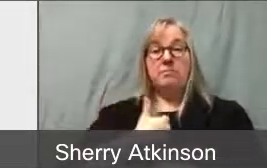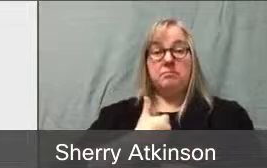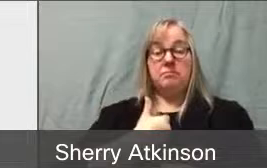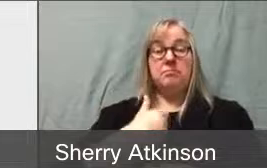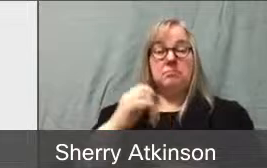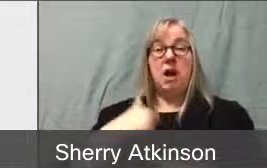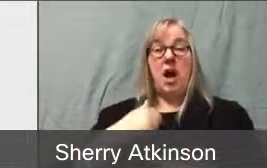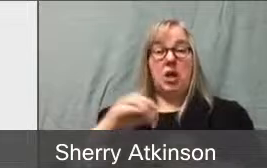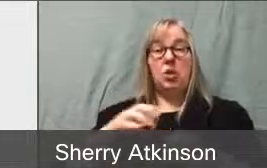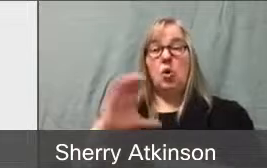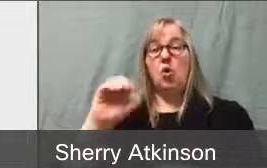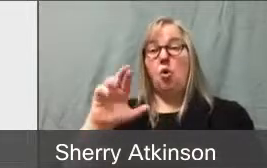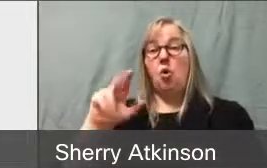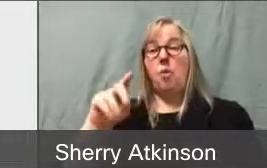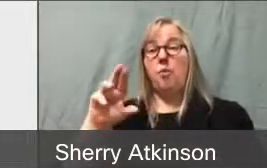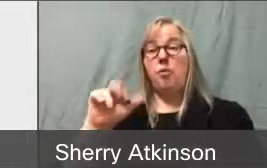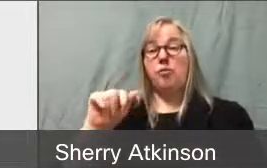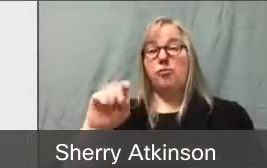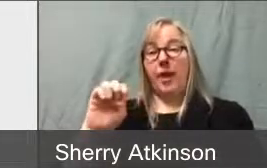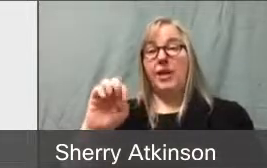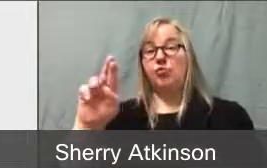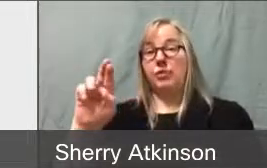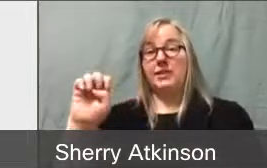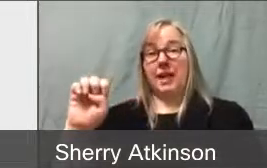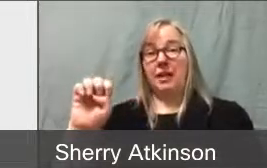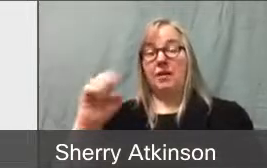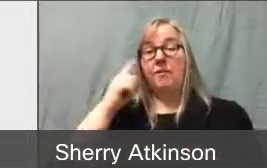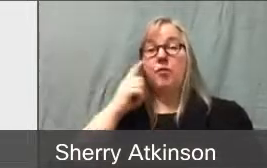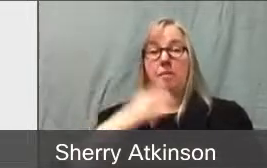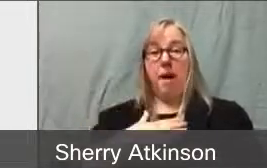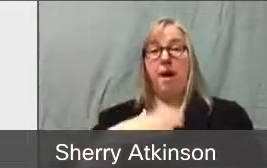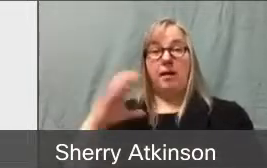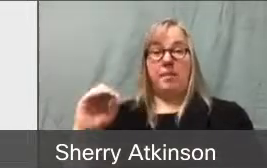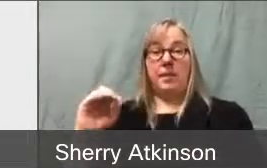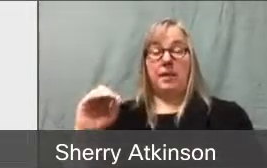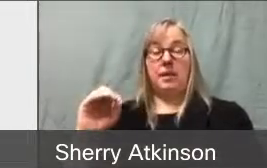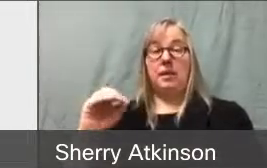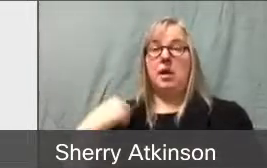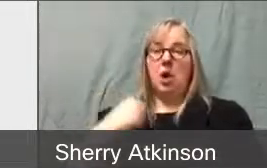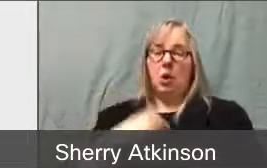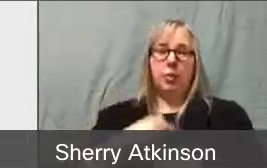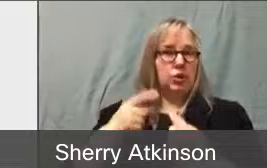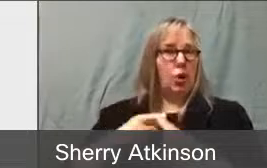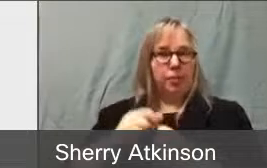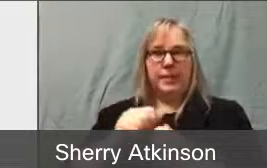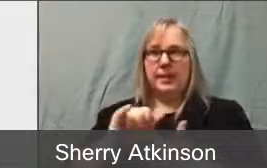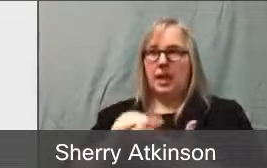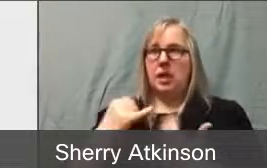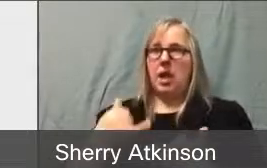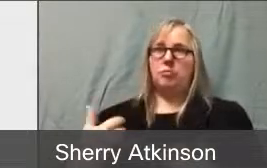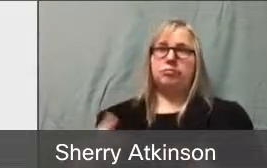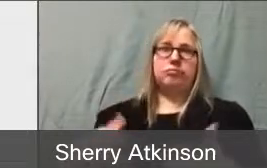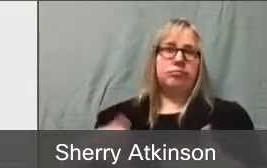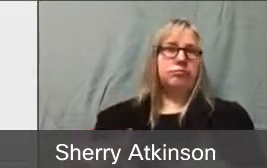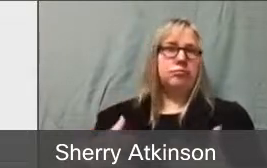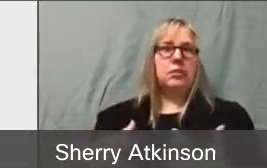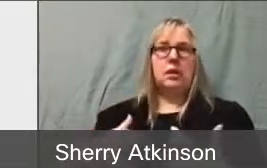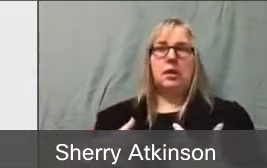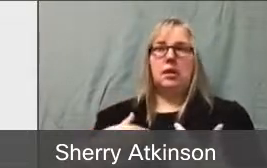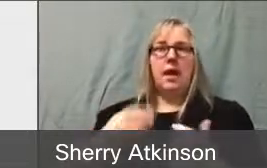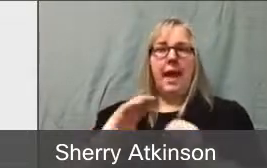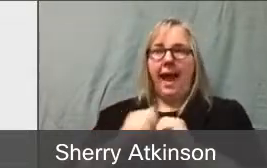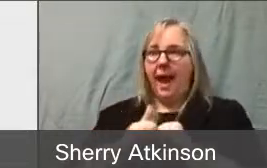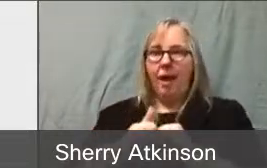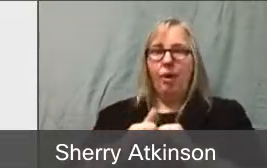corporate, real estate for my company, and we're struggling with that right now as far as how we're